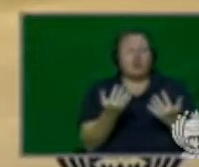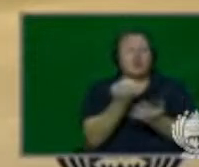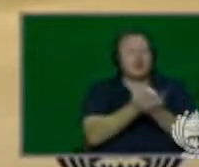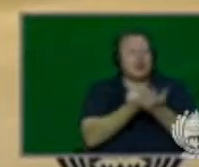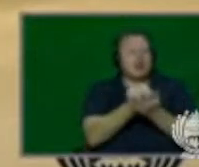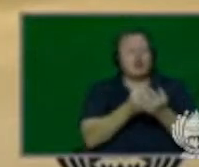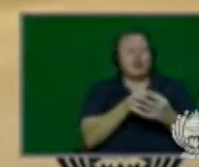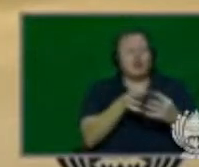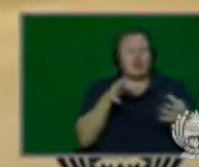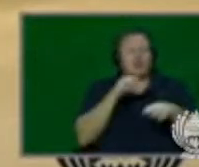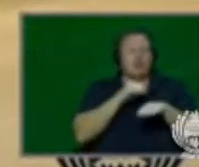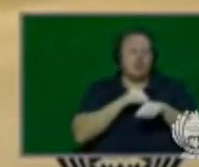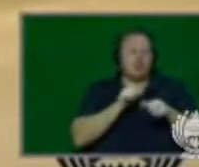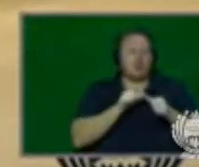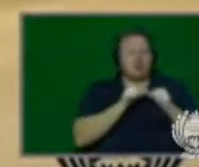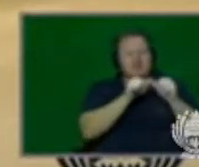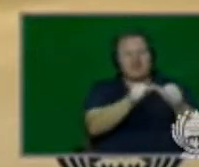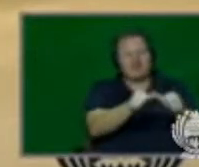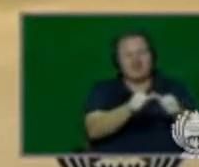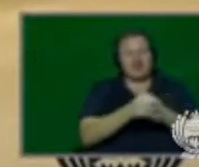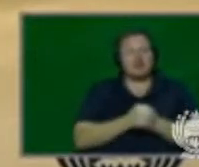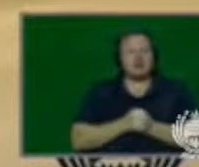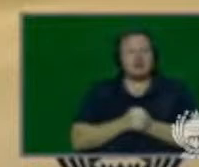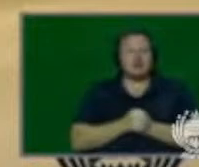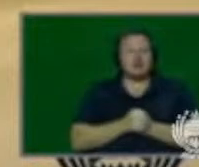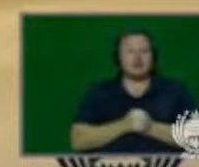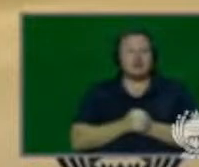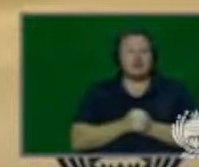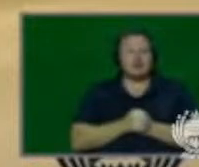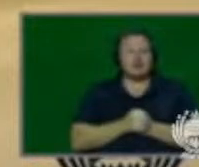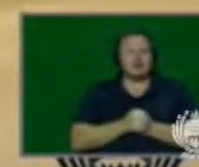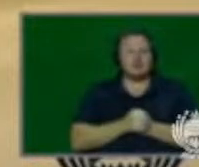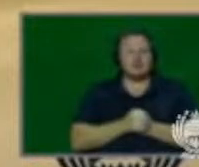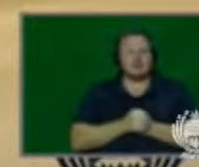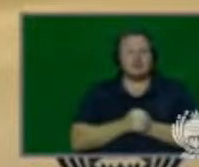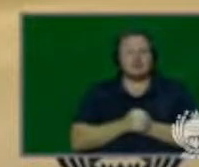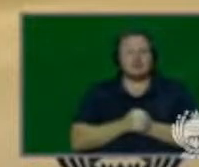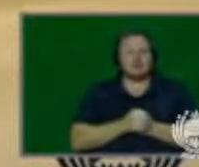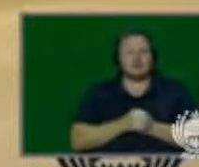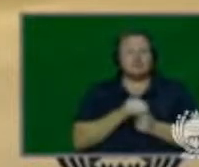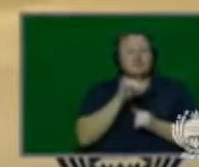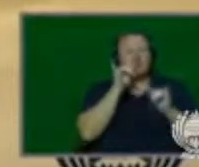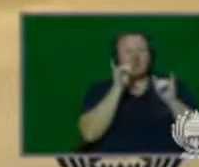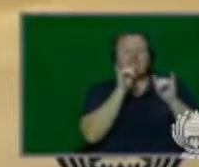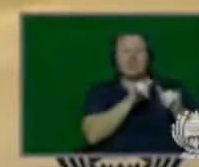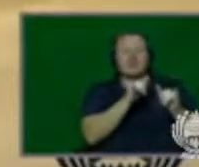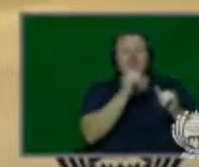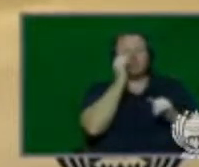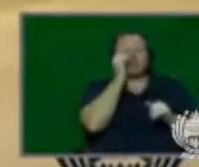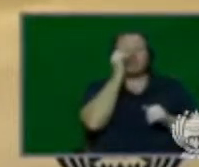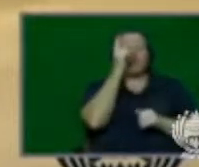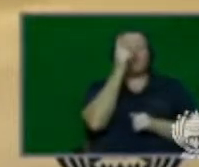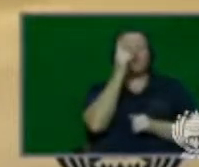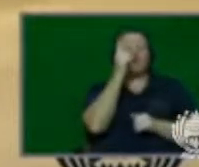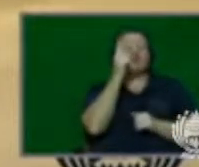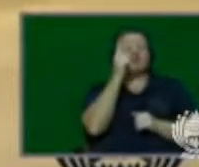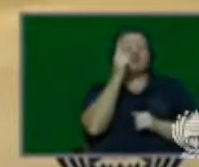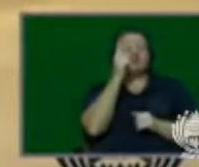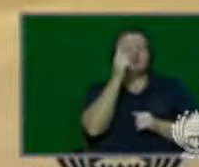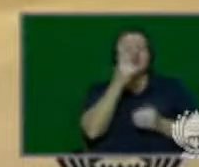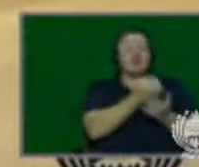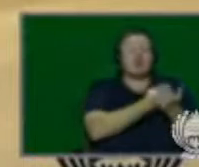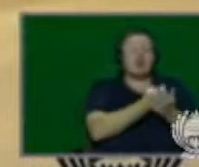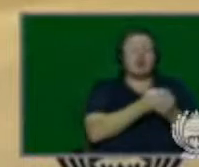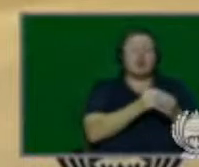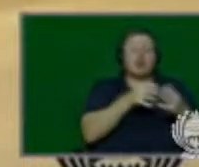economic growth. Madam Speaker, it was out of this realization that economic growth and fiscal stability are